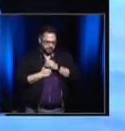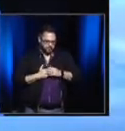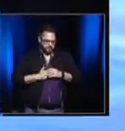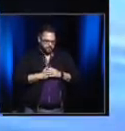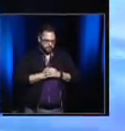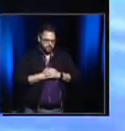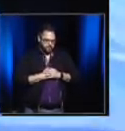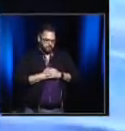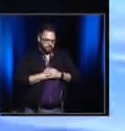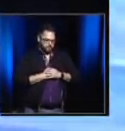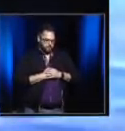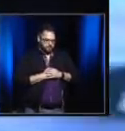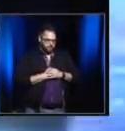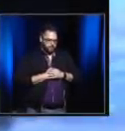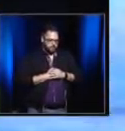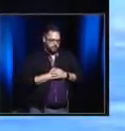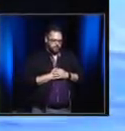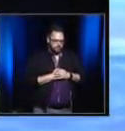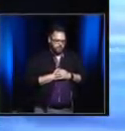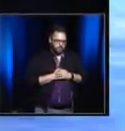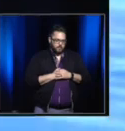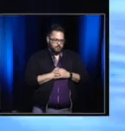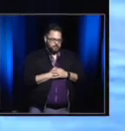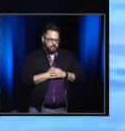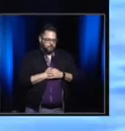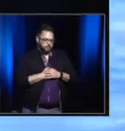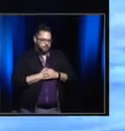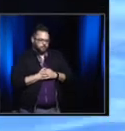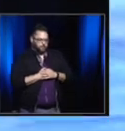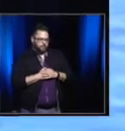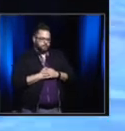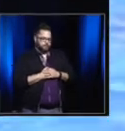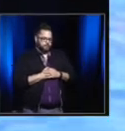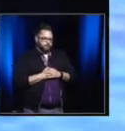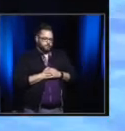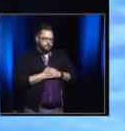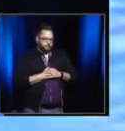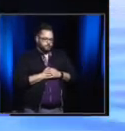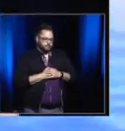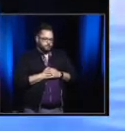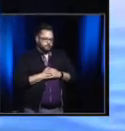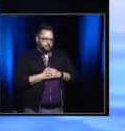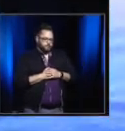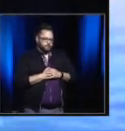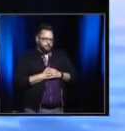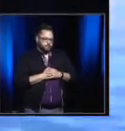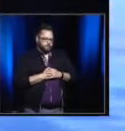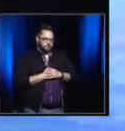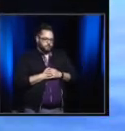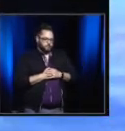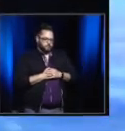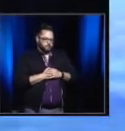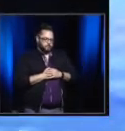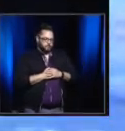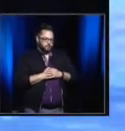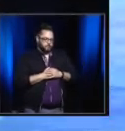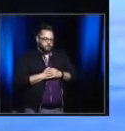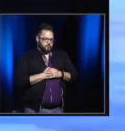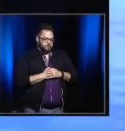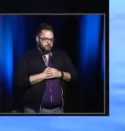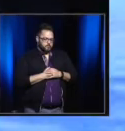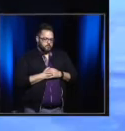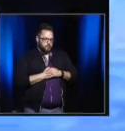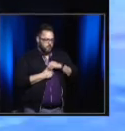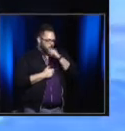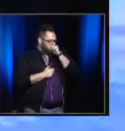Holyfin's in the middle of Toxoplasmosis and real notch high and munch and all these guys. I don't believe this. So troops invite when